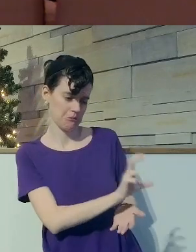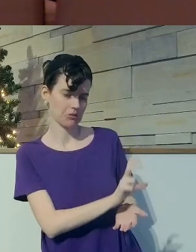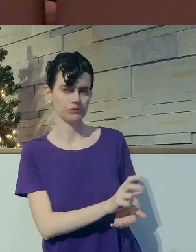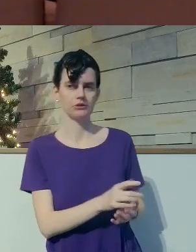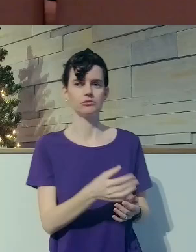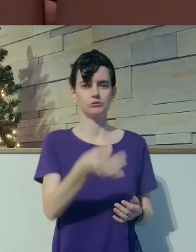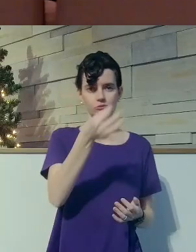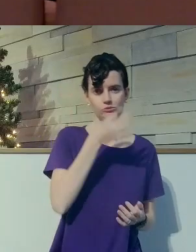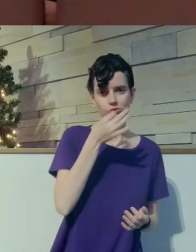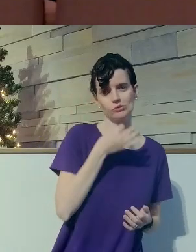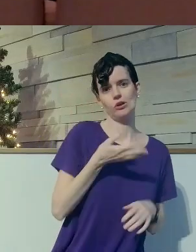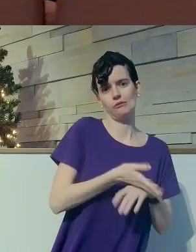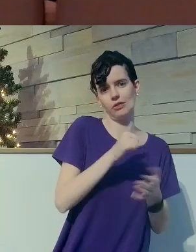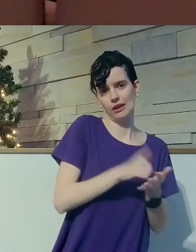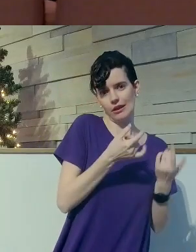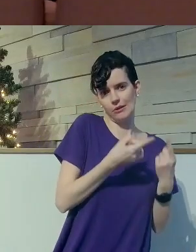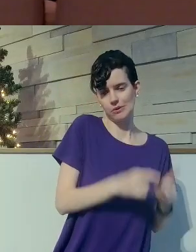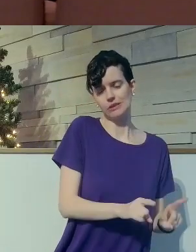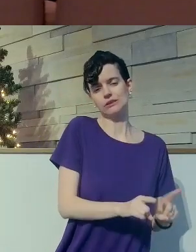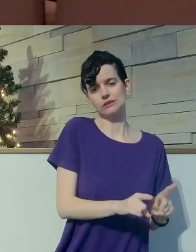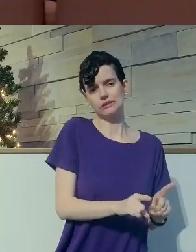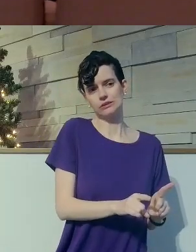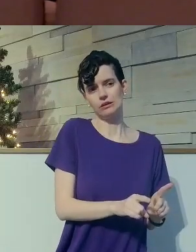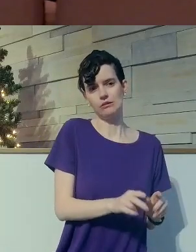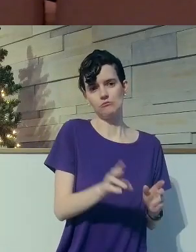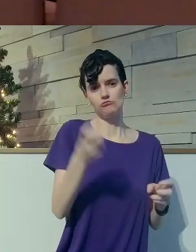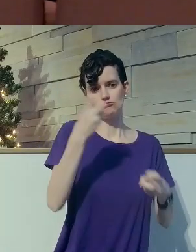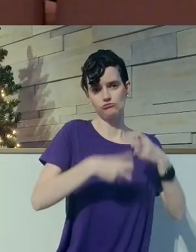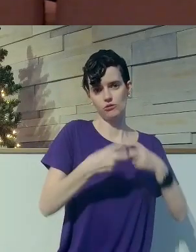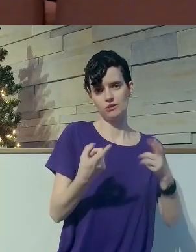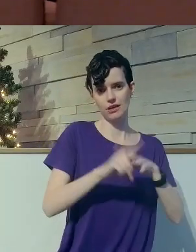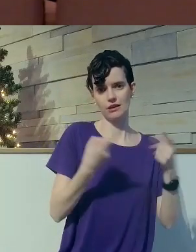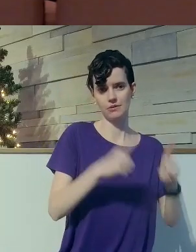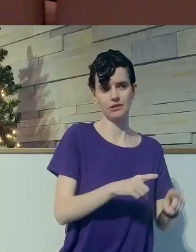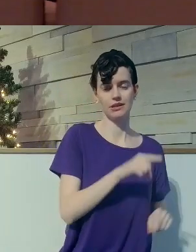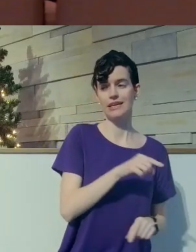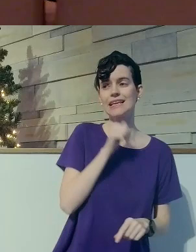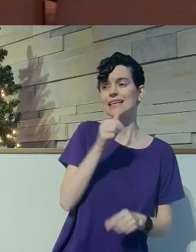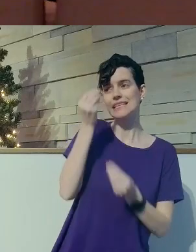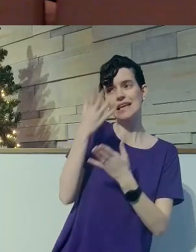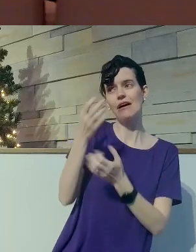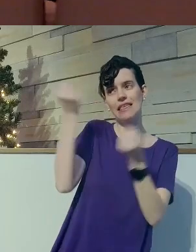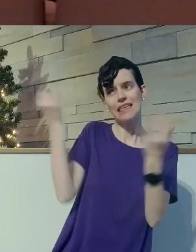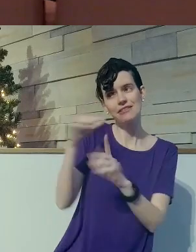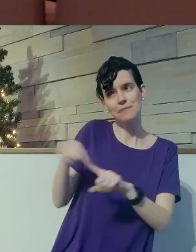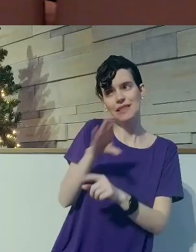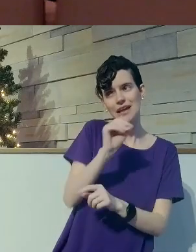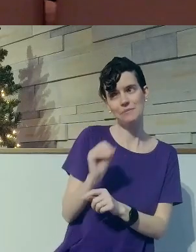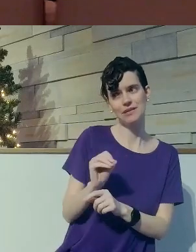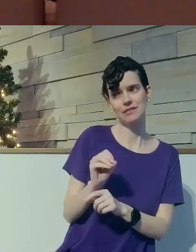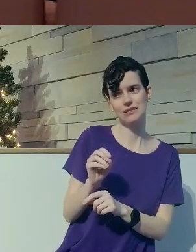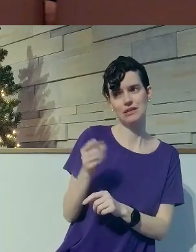it wasn't long after this occurred that problems erupted. You see, Tom didn't tell Joseph everything about the companies